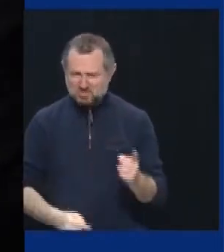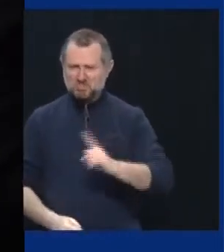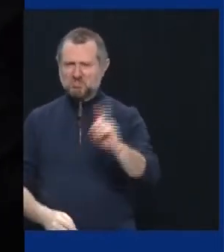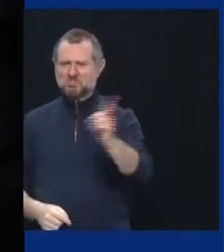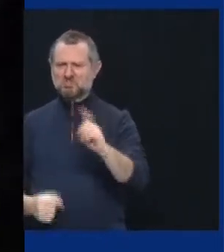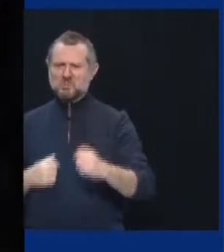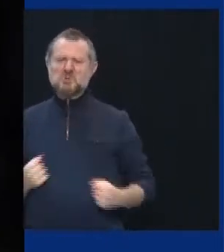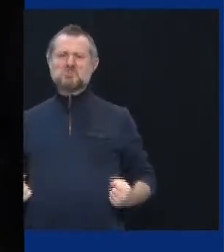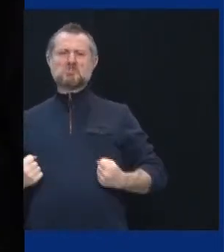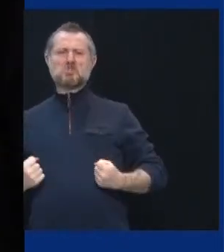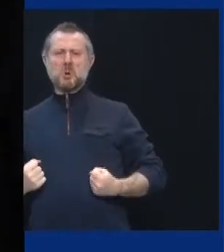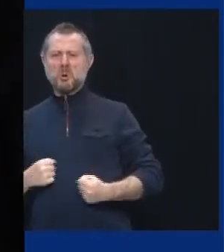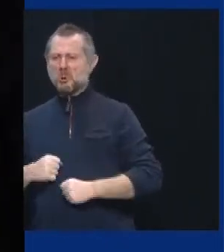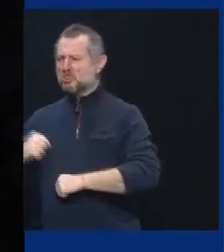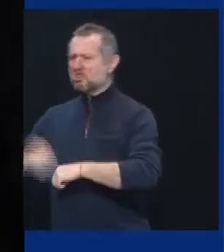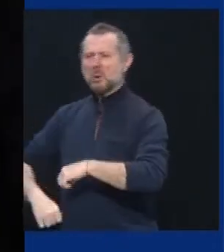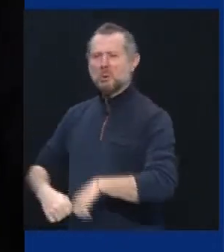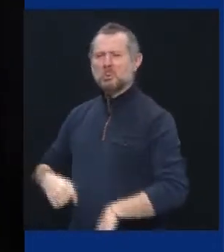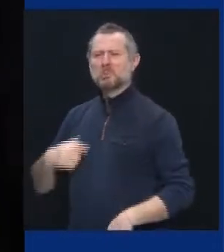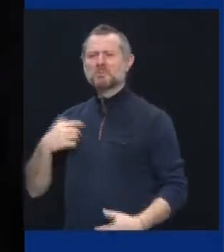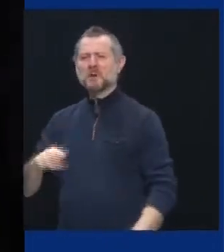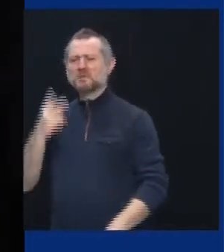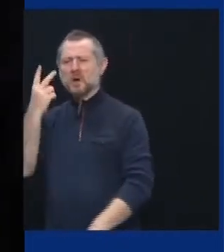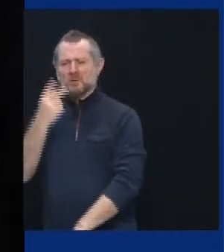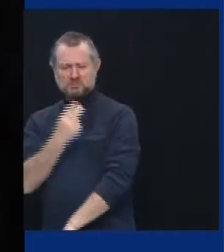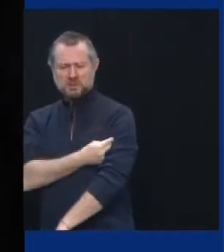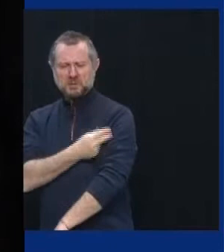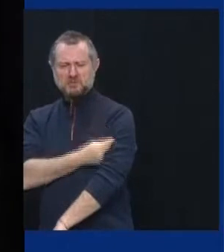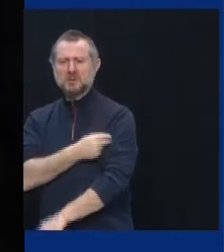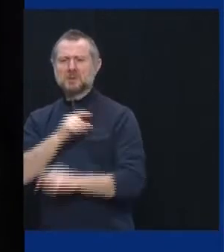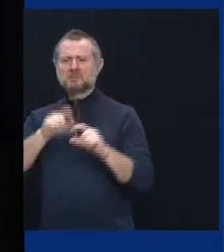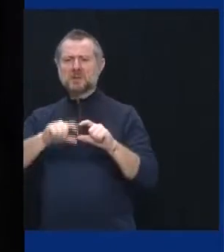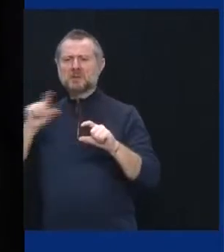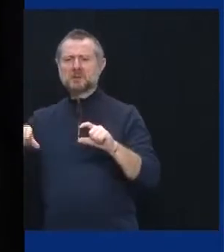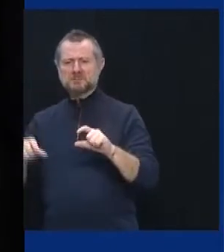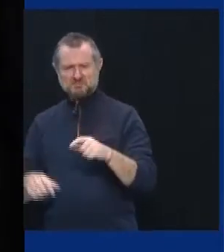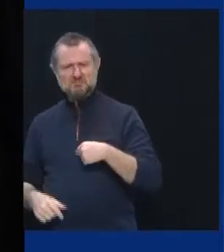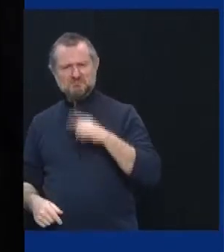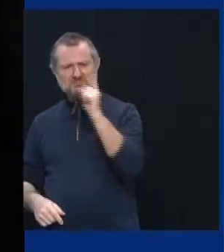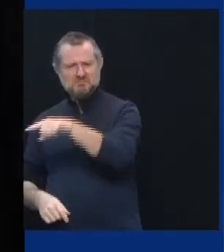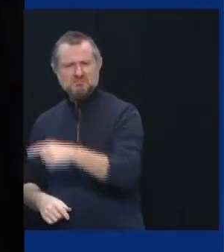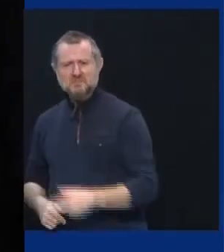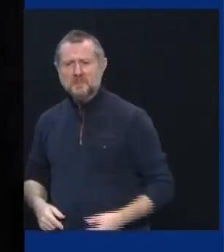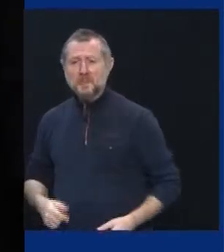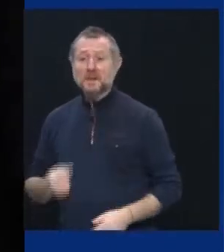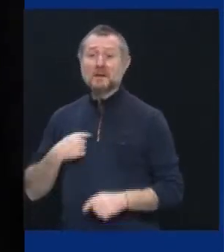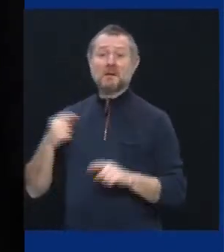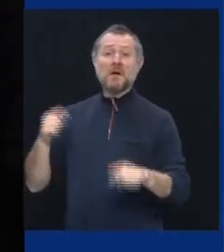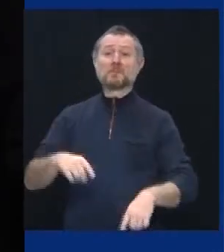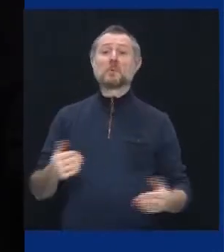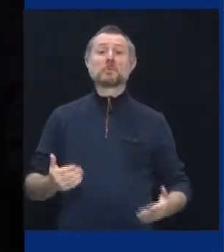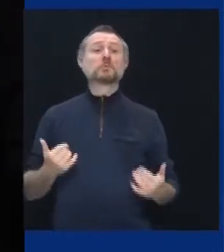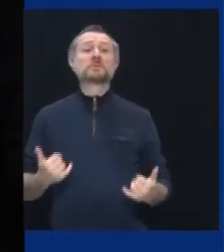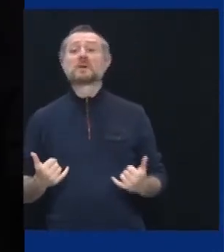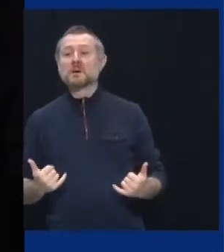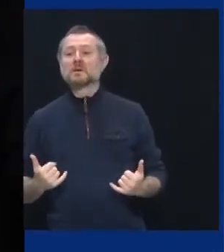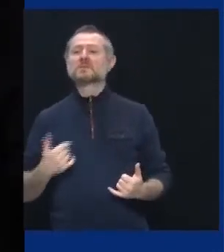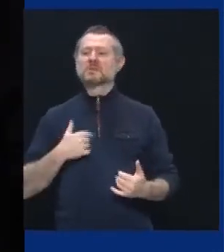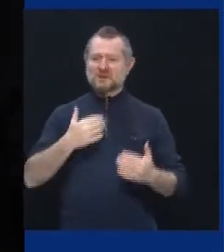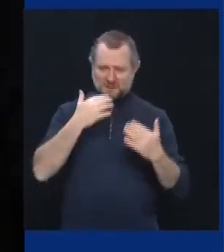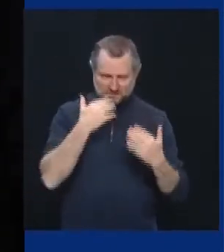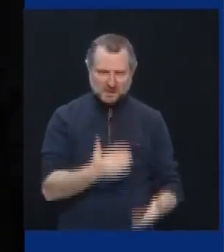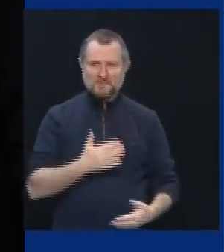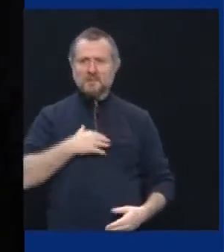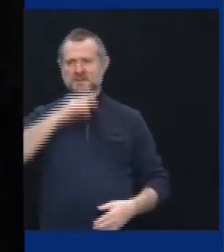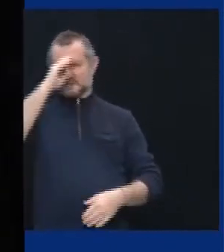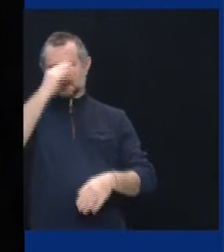two. All right. At Harlem. So I come today to thank my son.